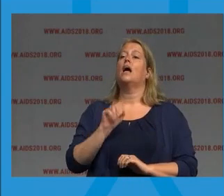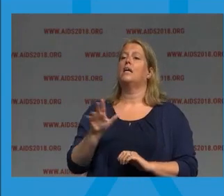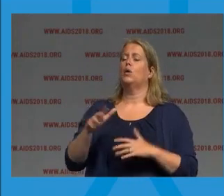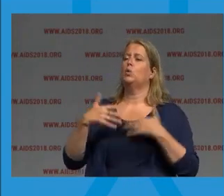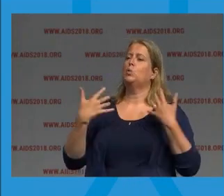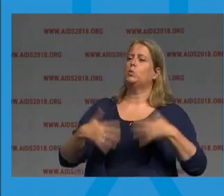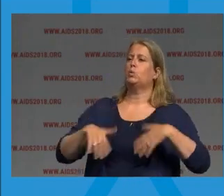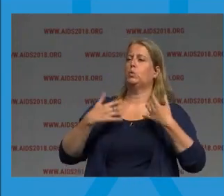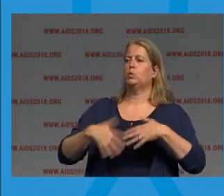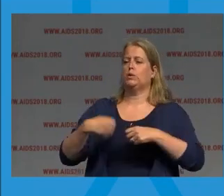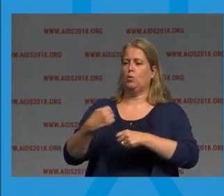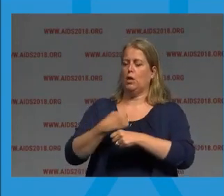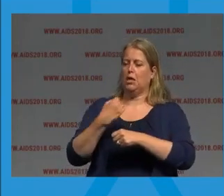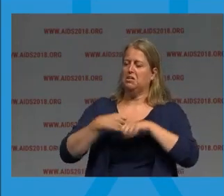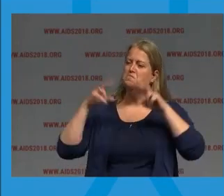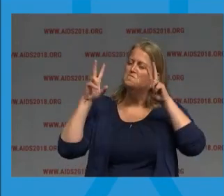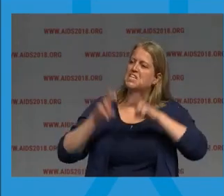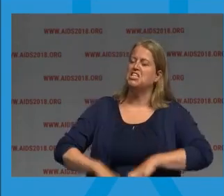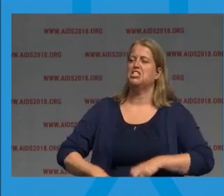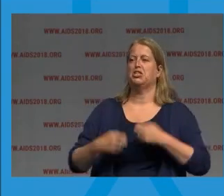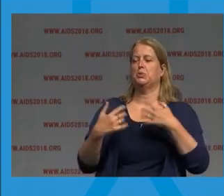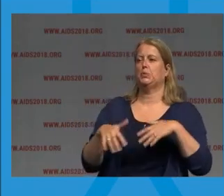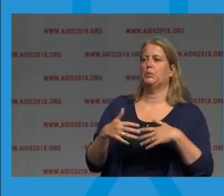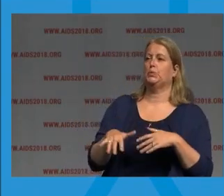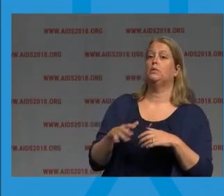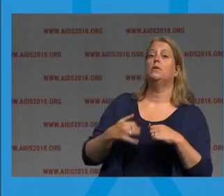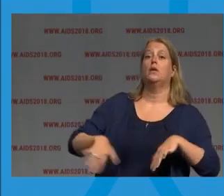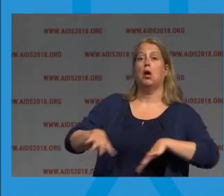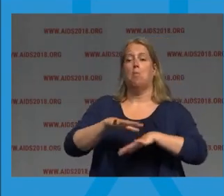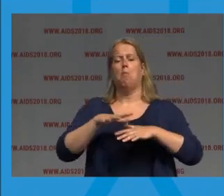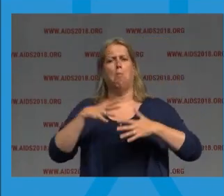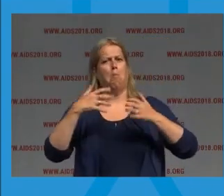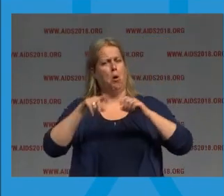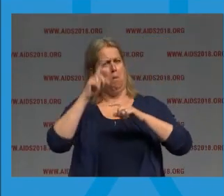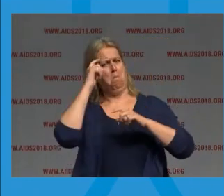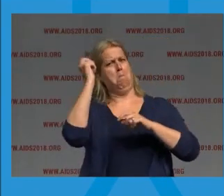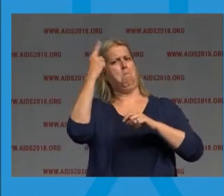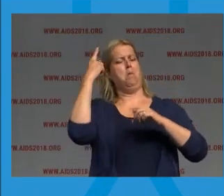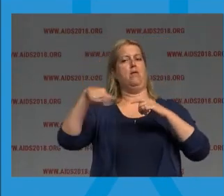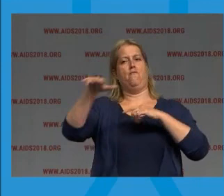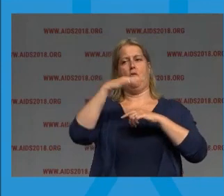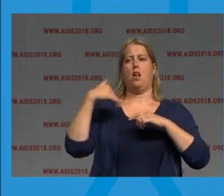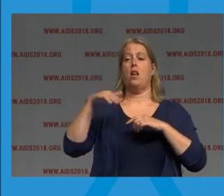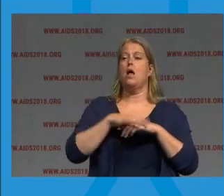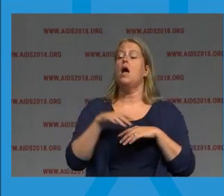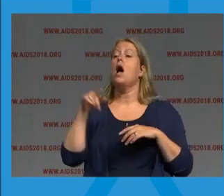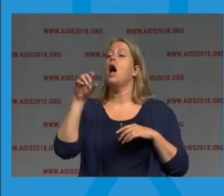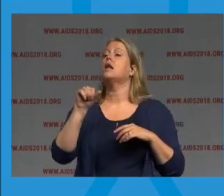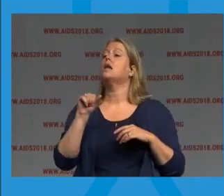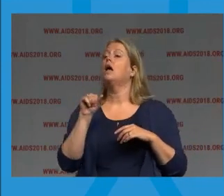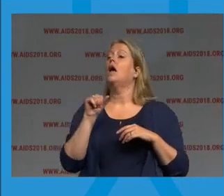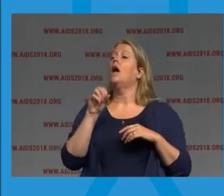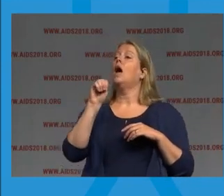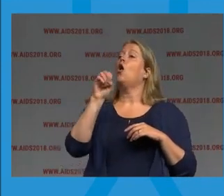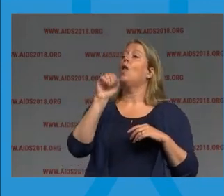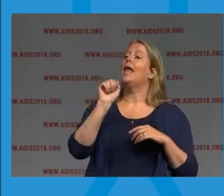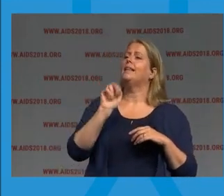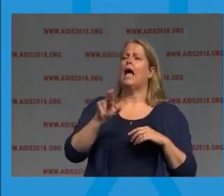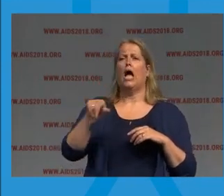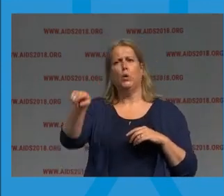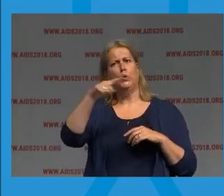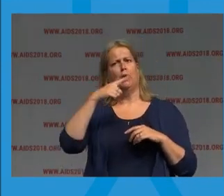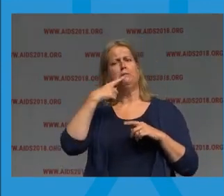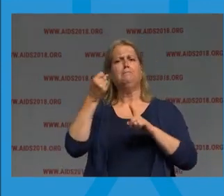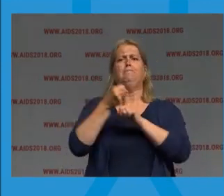researched piece of work, explanatory to all of us, and Elena for a powerful polemic against injustice against women. Thank